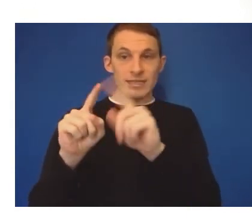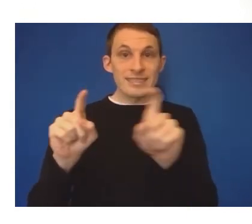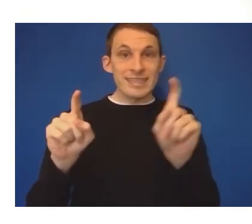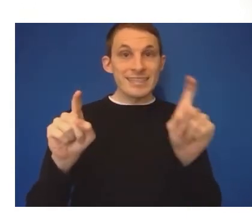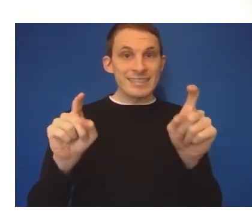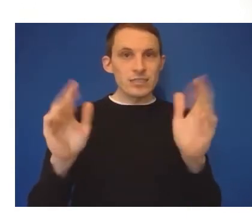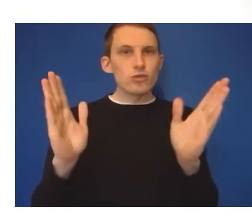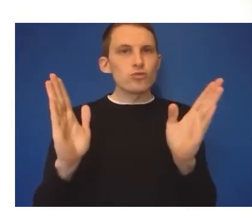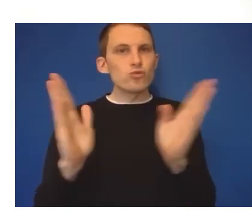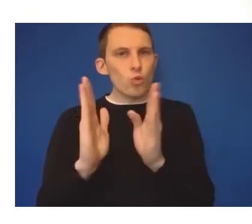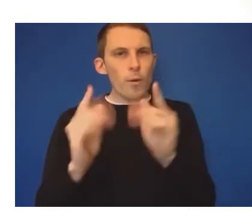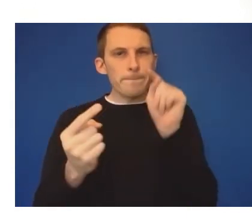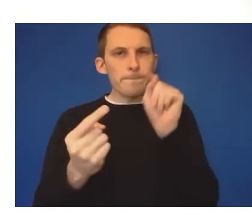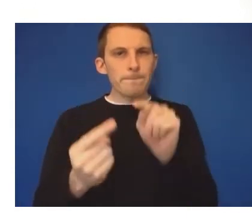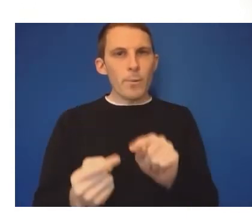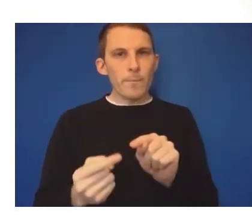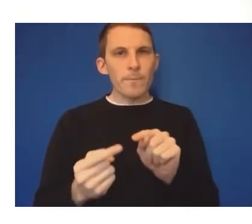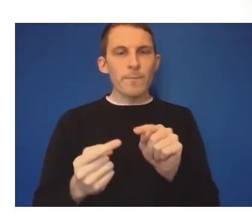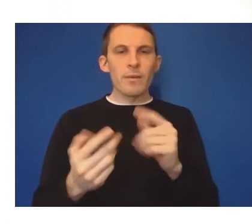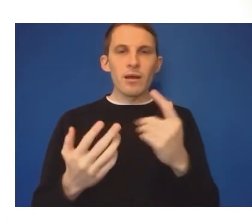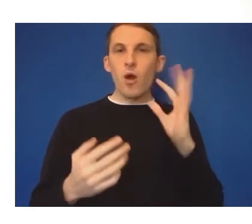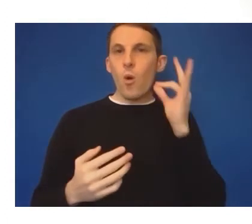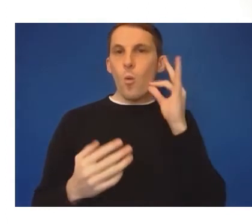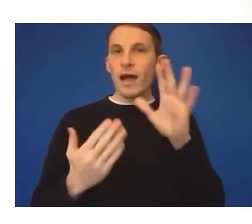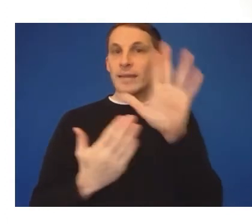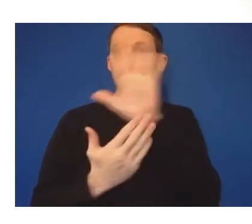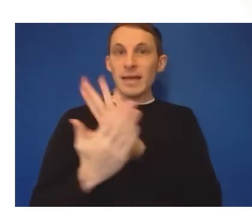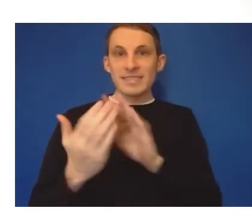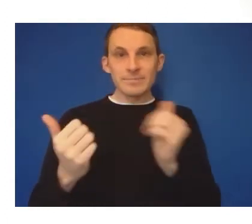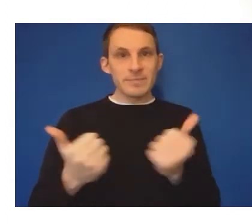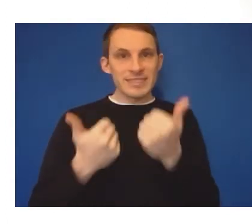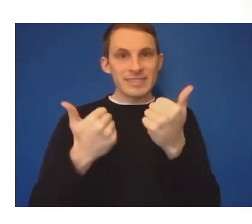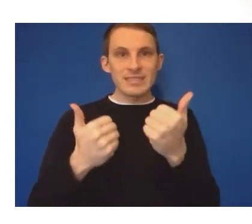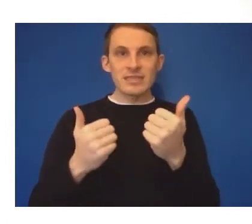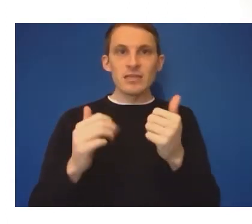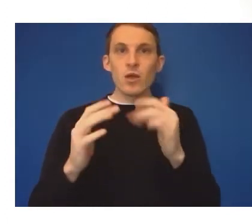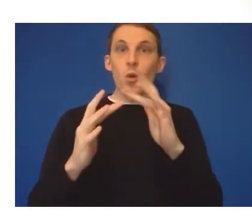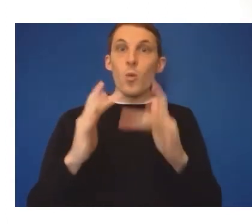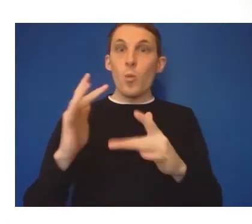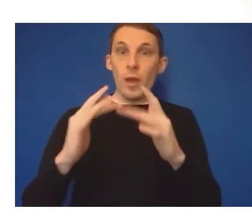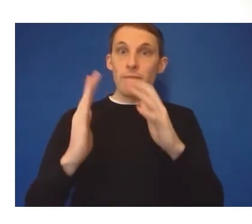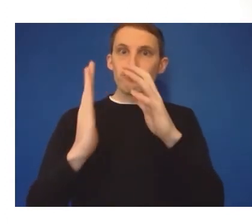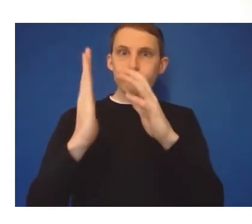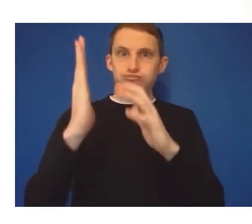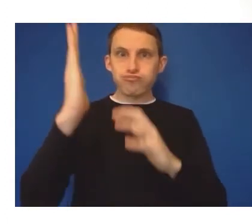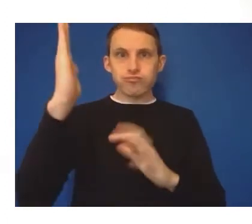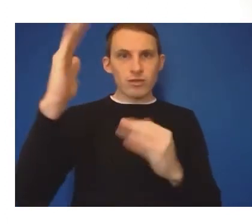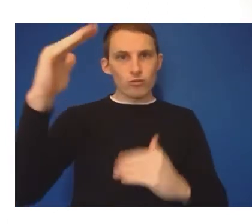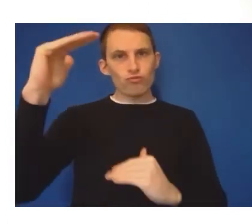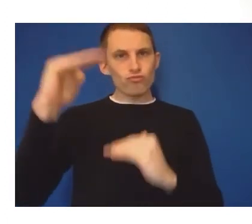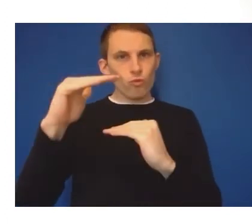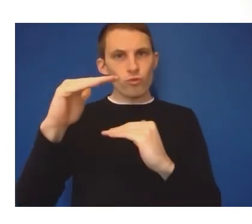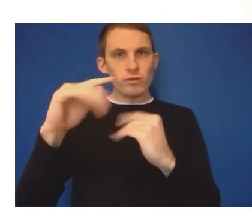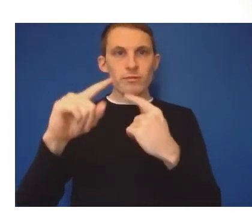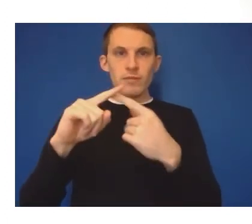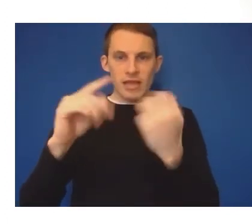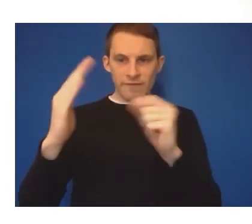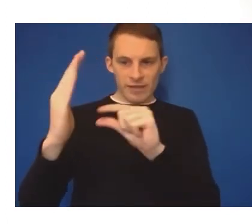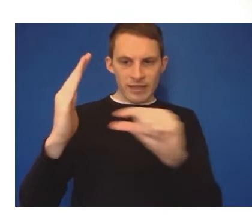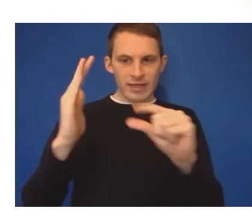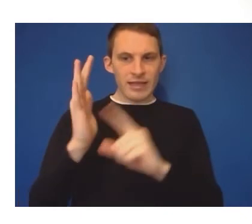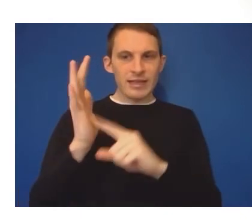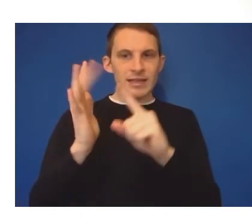using lots of white space, keeping web pages short, and using links that are clearly titled and lead to logical